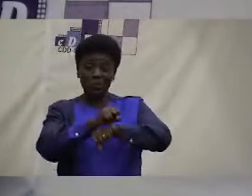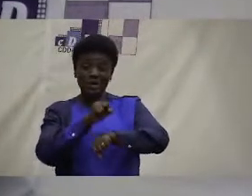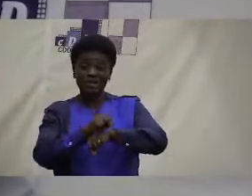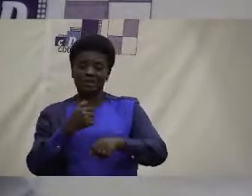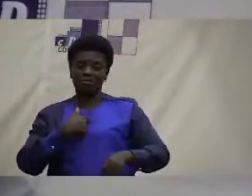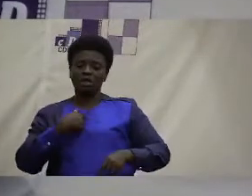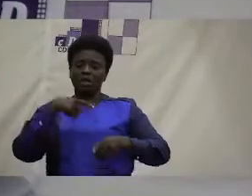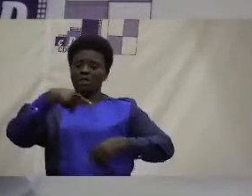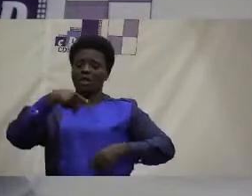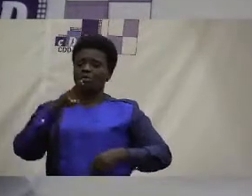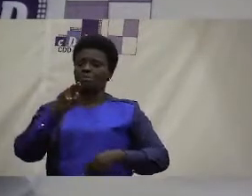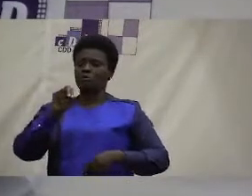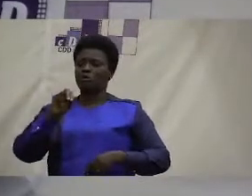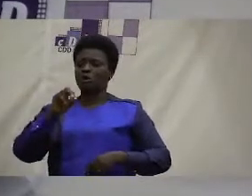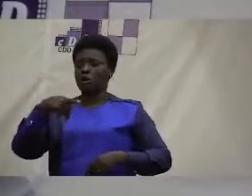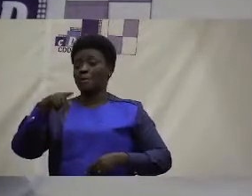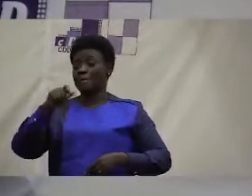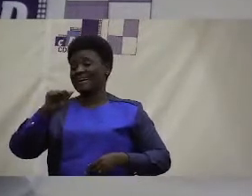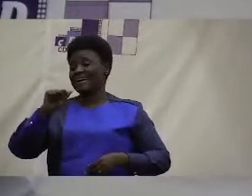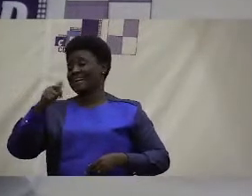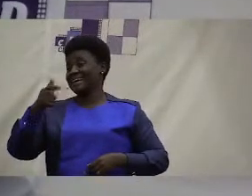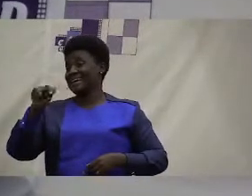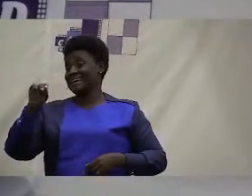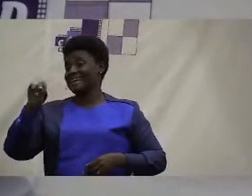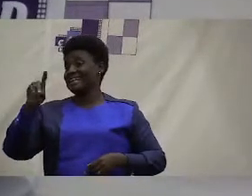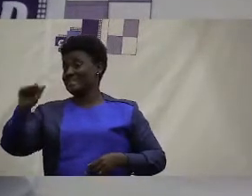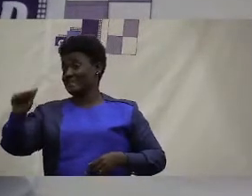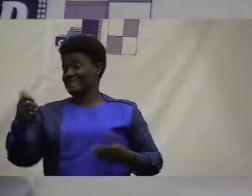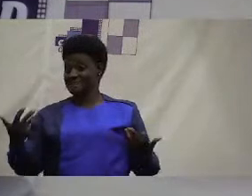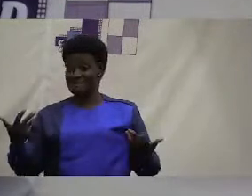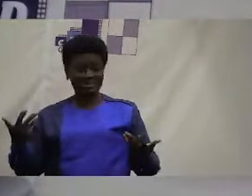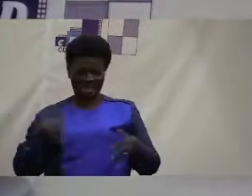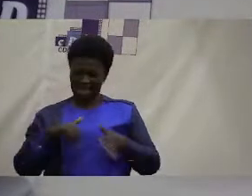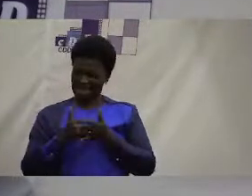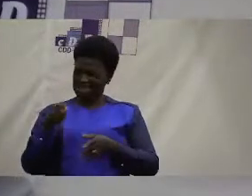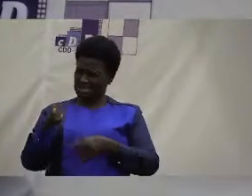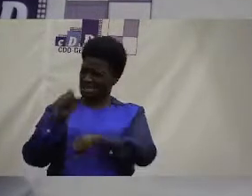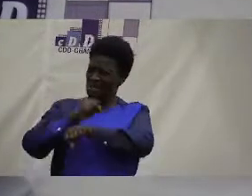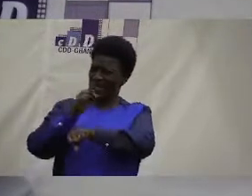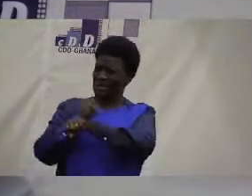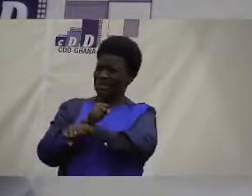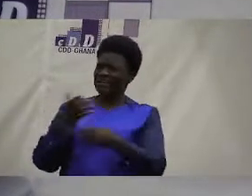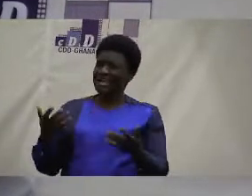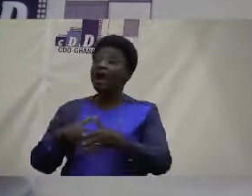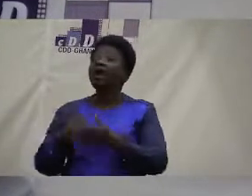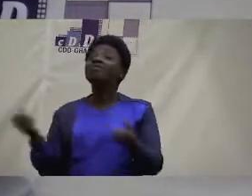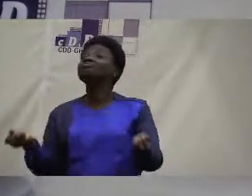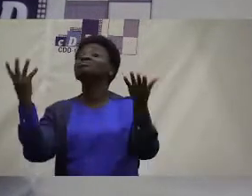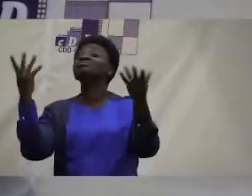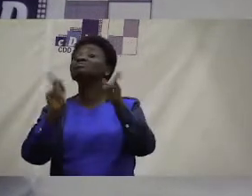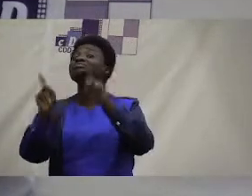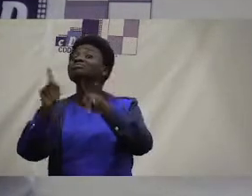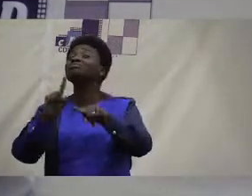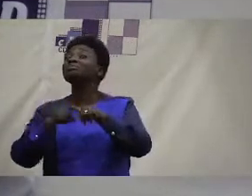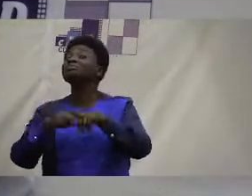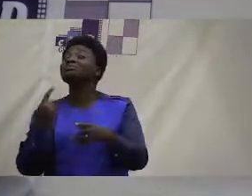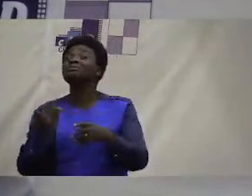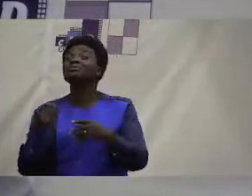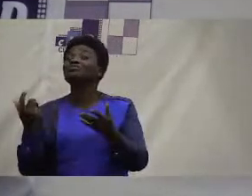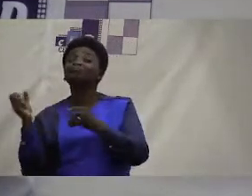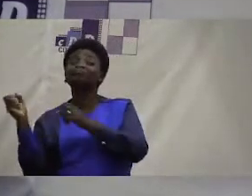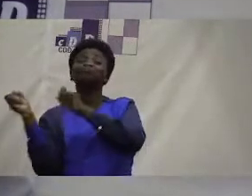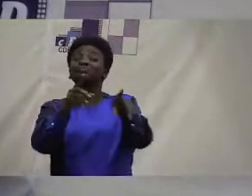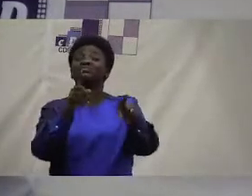alone. Then the rules itself, how does it work? How many people are you going to throw in